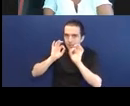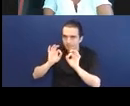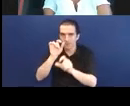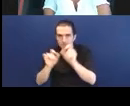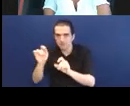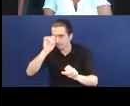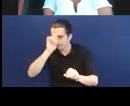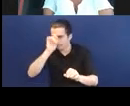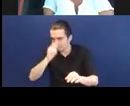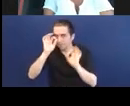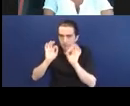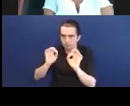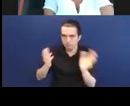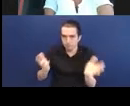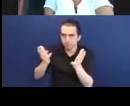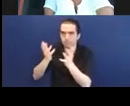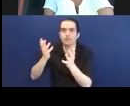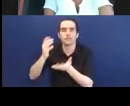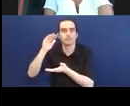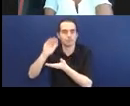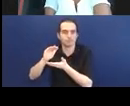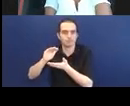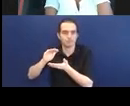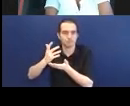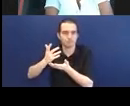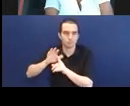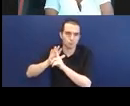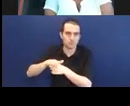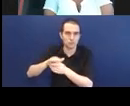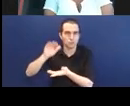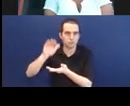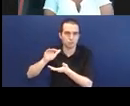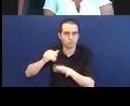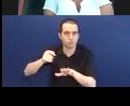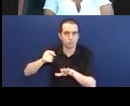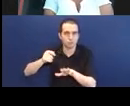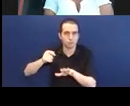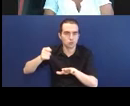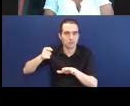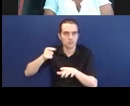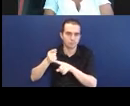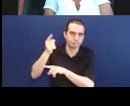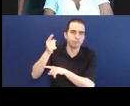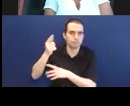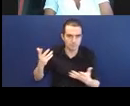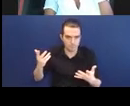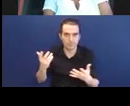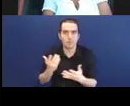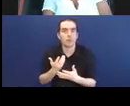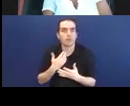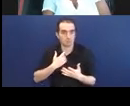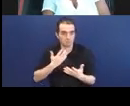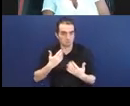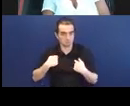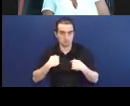common oppression, so are proud to identify as disabled people rather than people with disabilities. When we are talking about